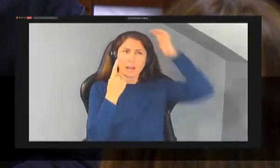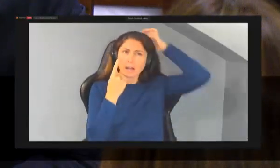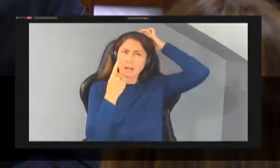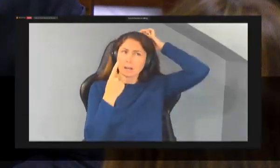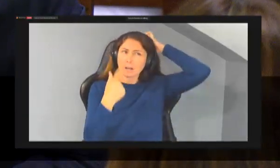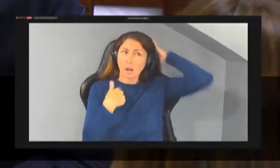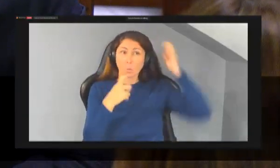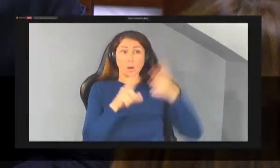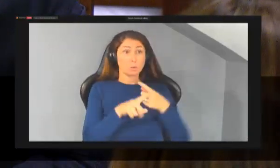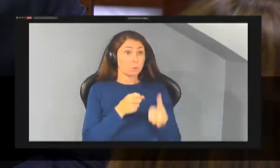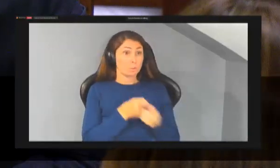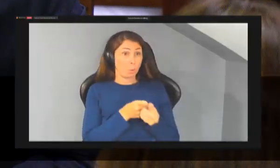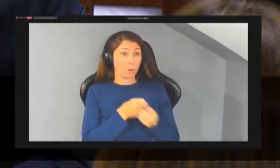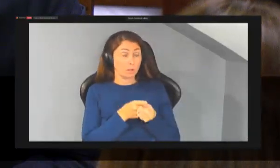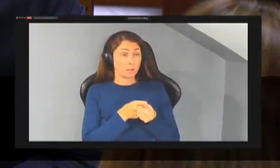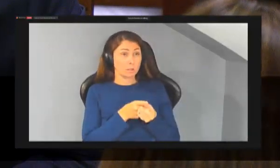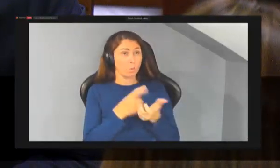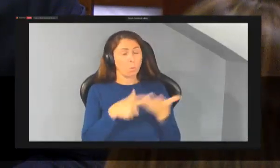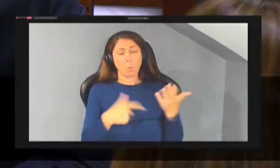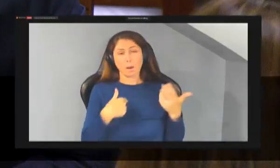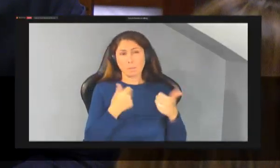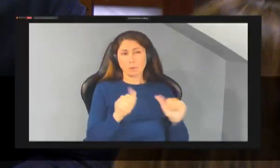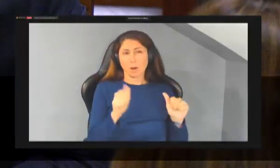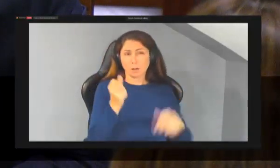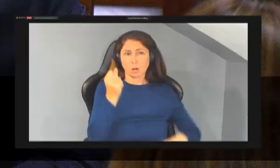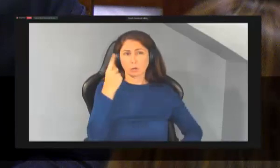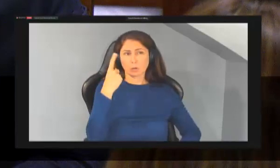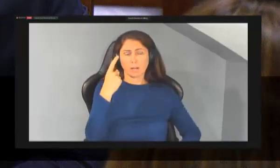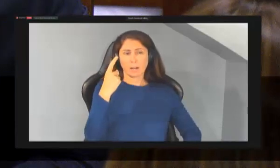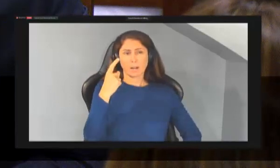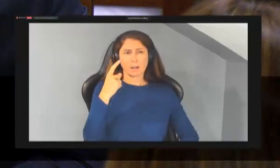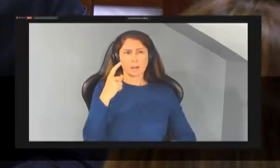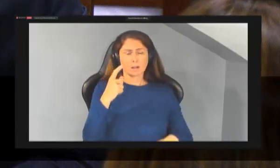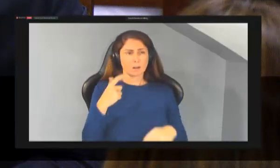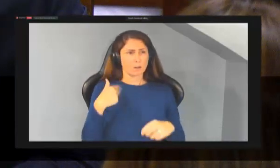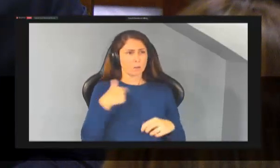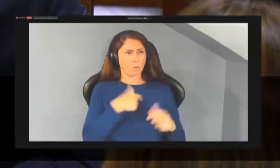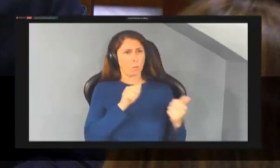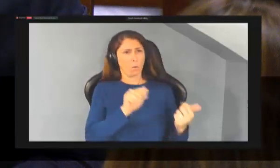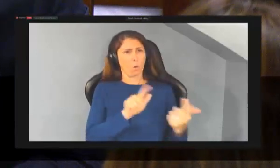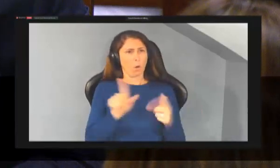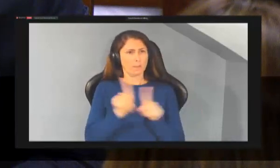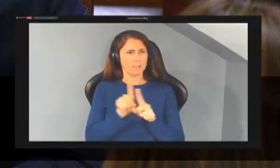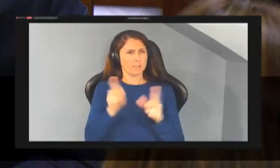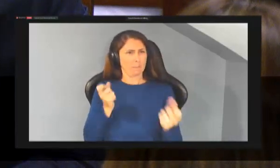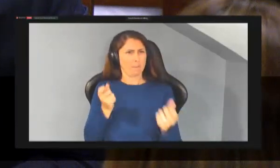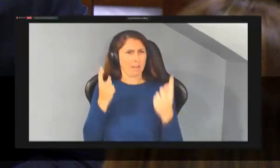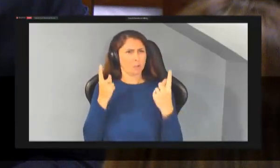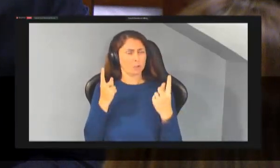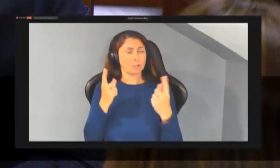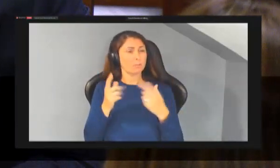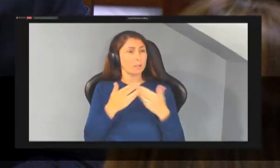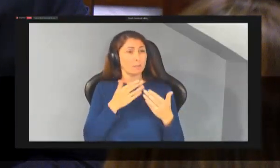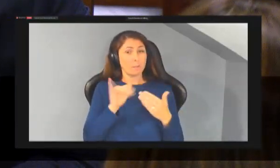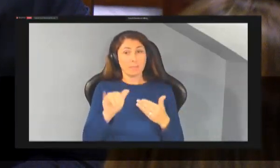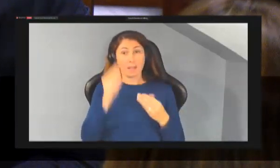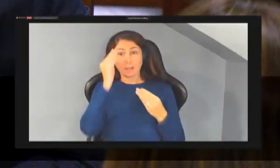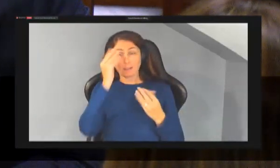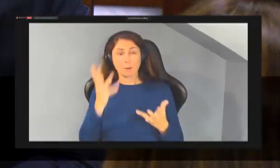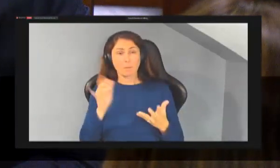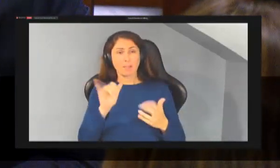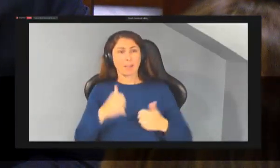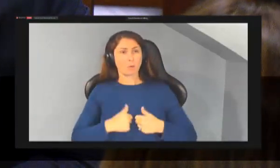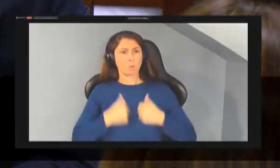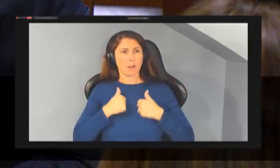that, what I'm trying to understand is just so we're all on the same page with this, because even information that they're telling, like, residents are reaching out